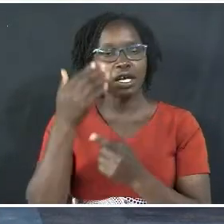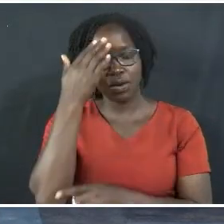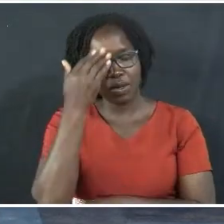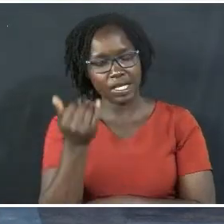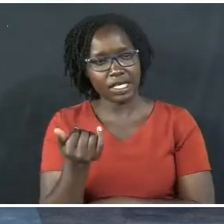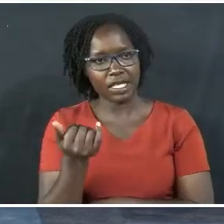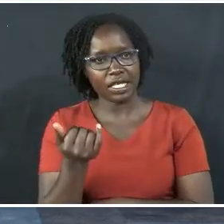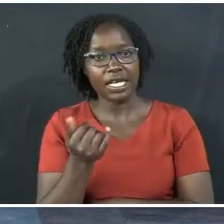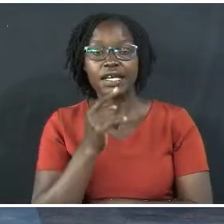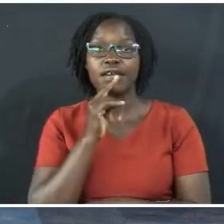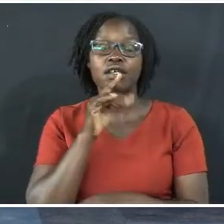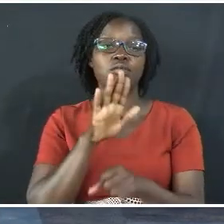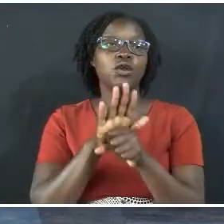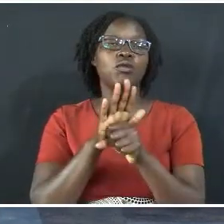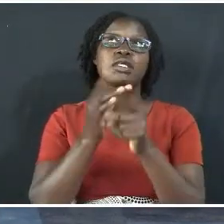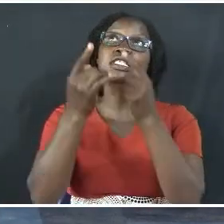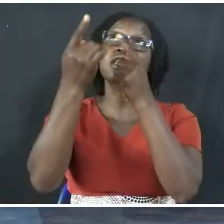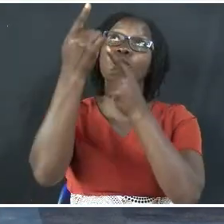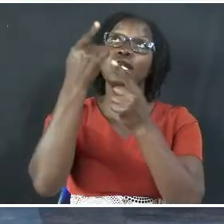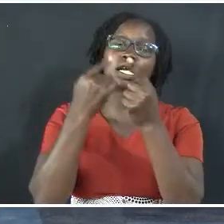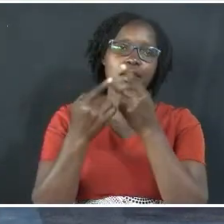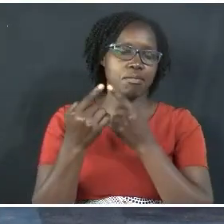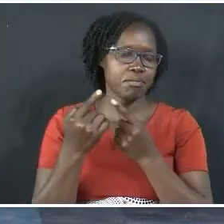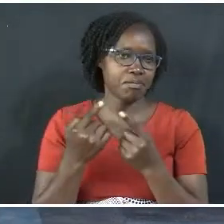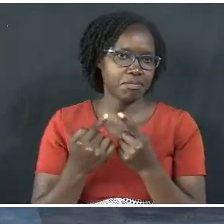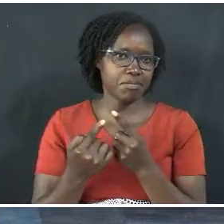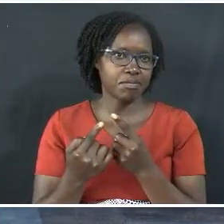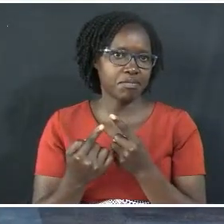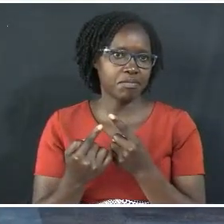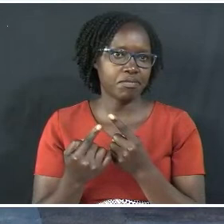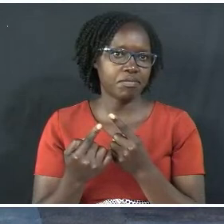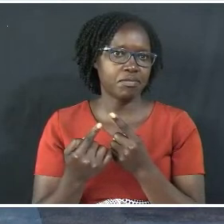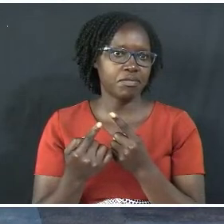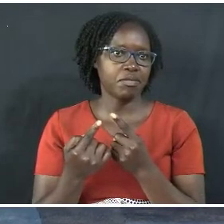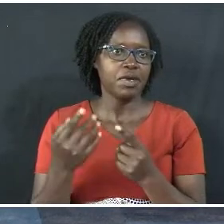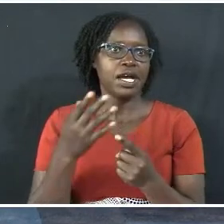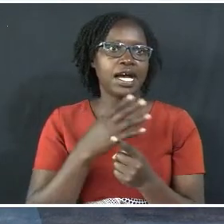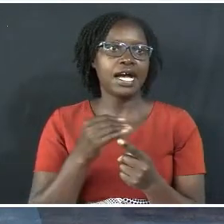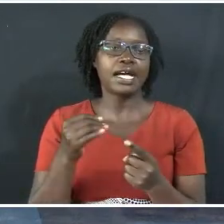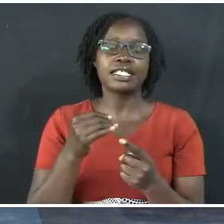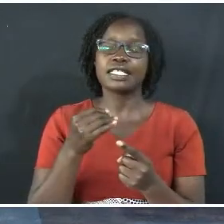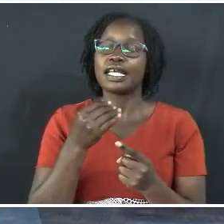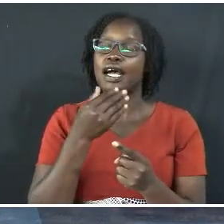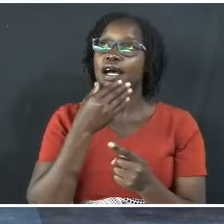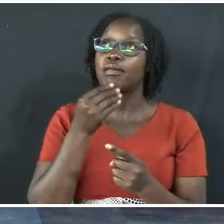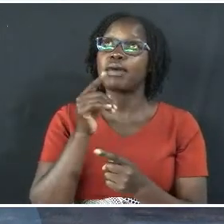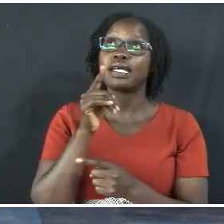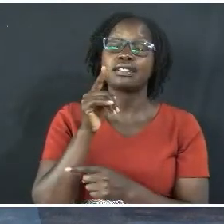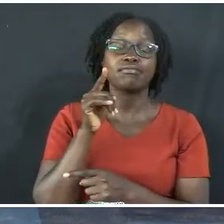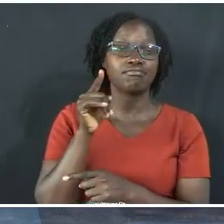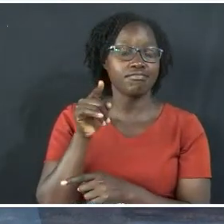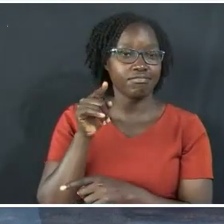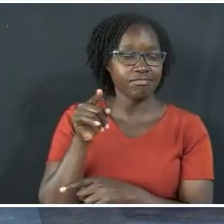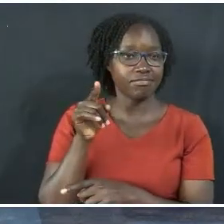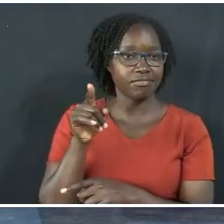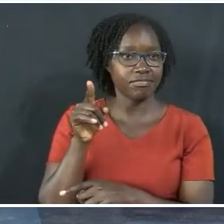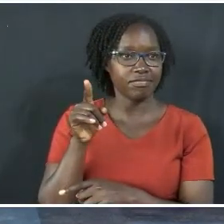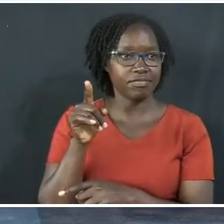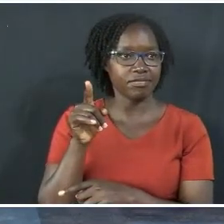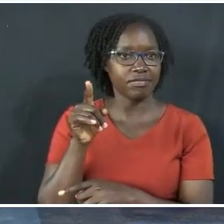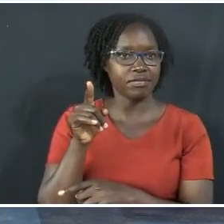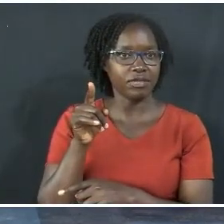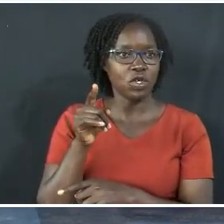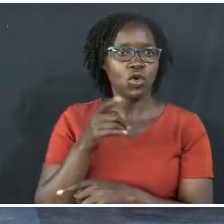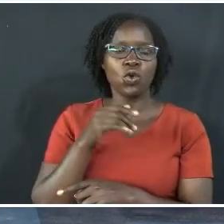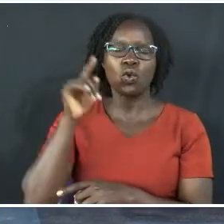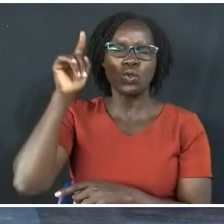because he promised he will come. And he's a man who